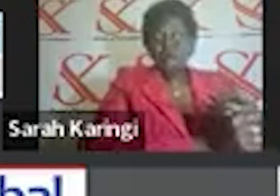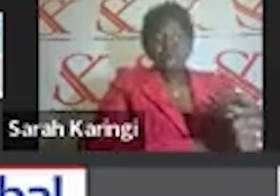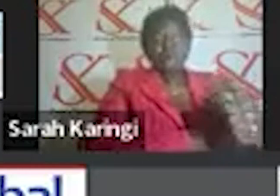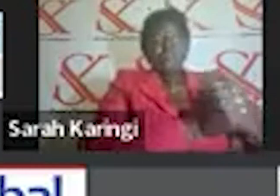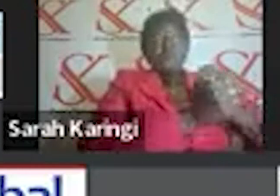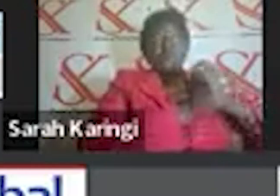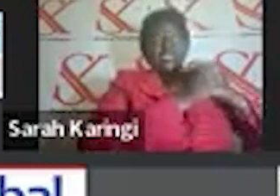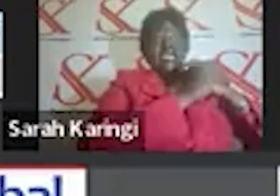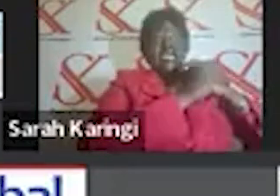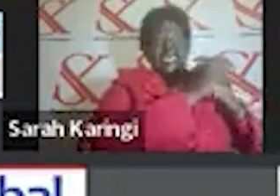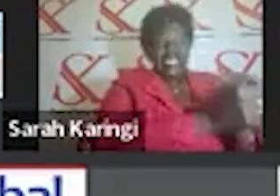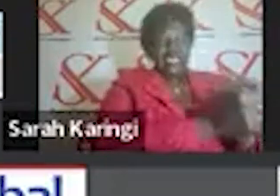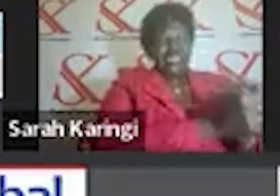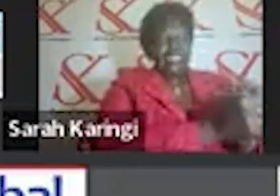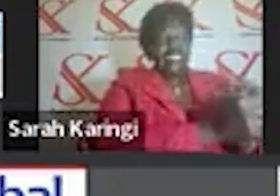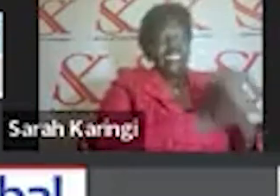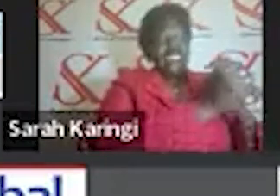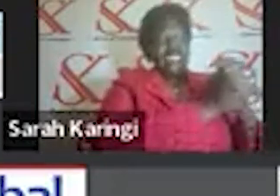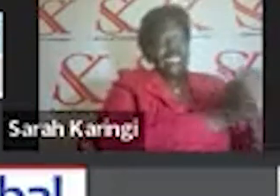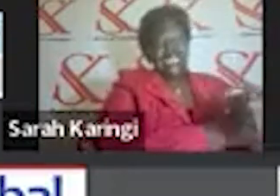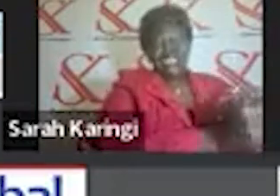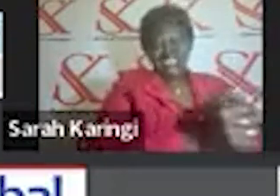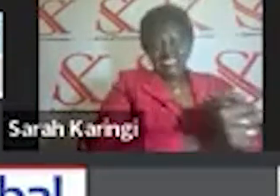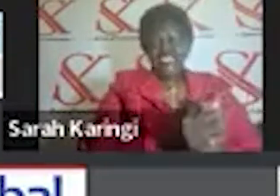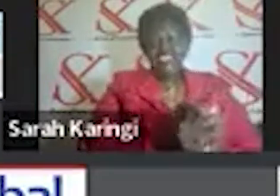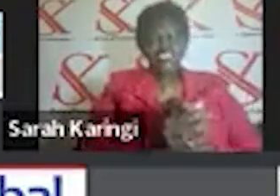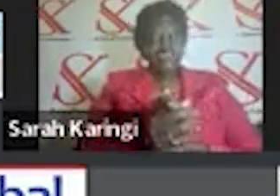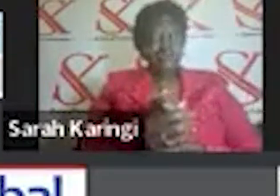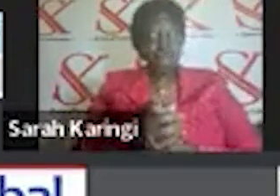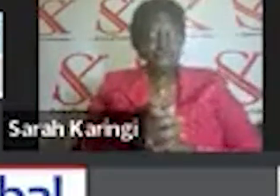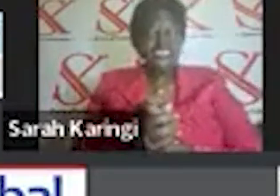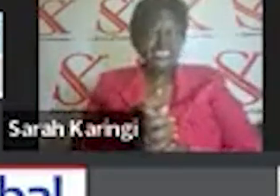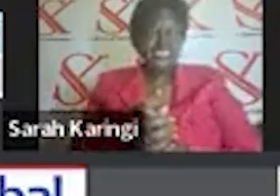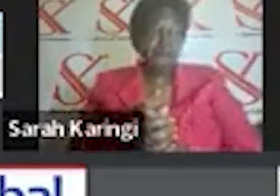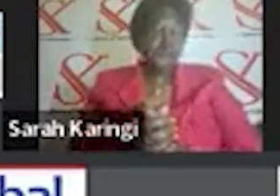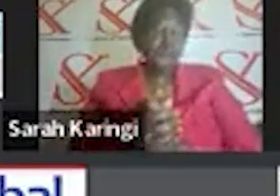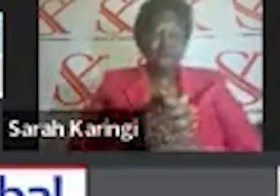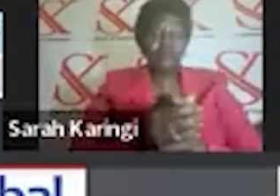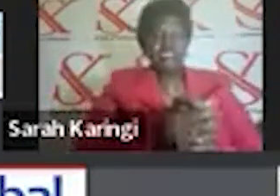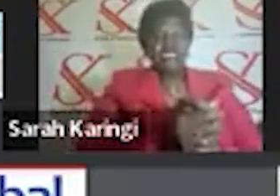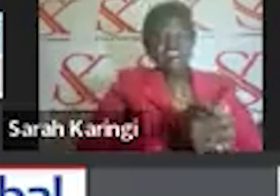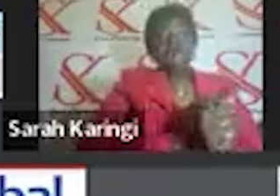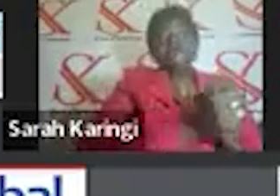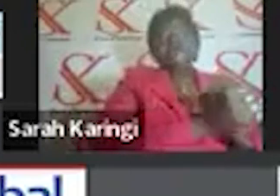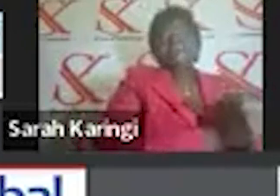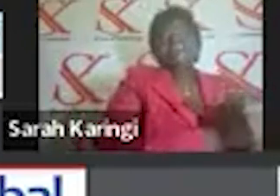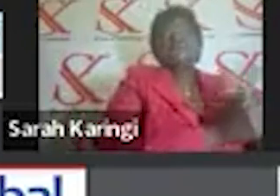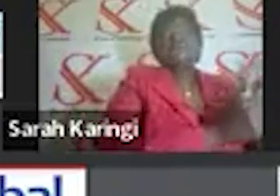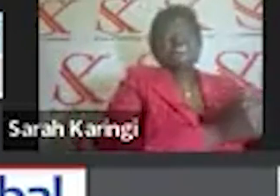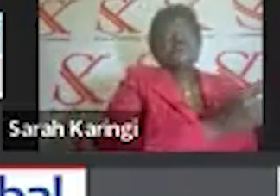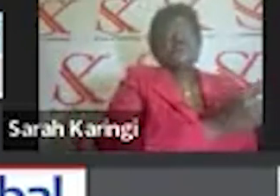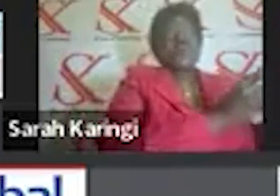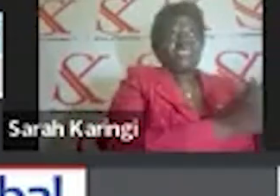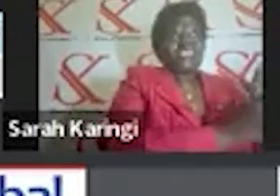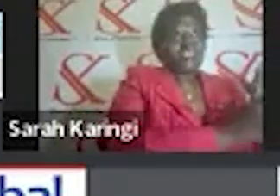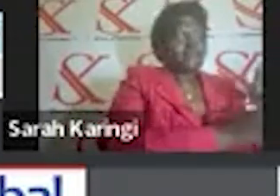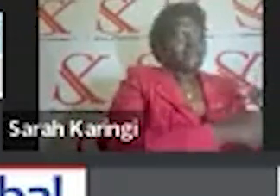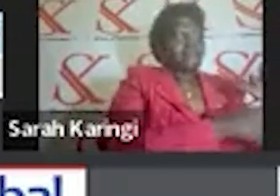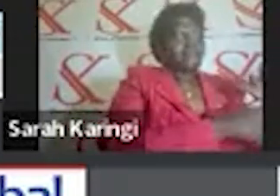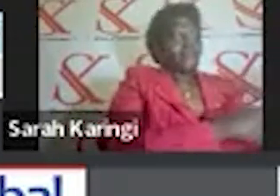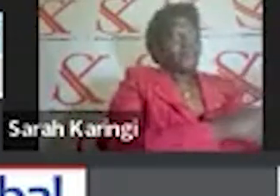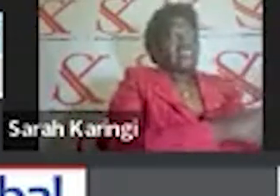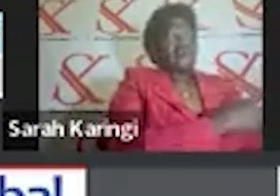Dubai. Why? I realized that there are certain things that are changing in my wood industry because one of our businesses, we manufacture quality wood